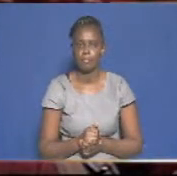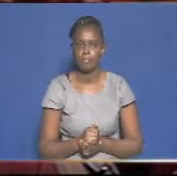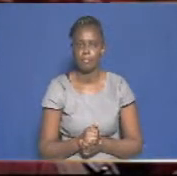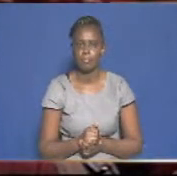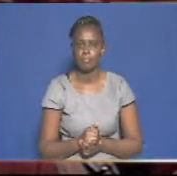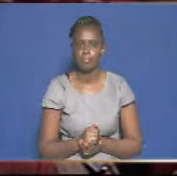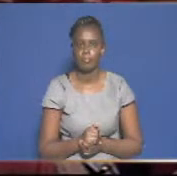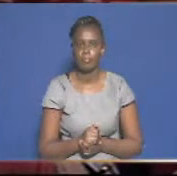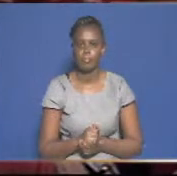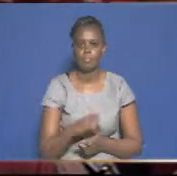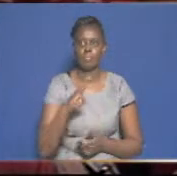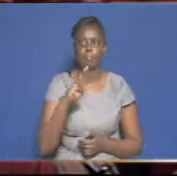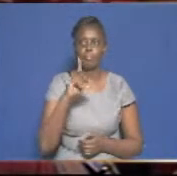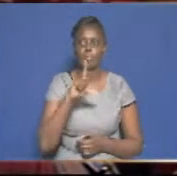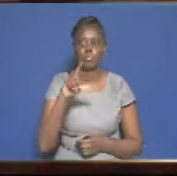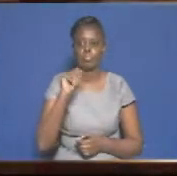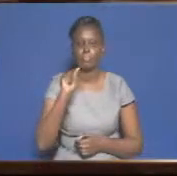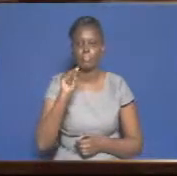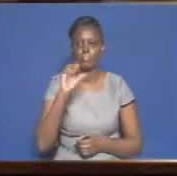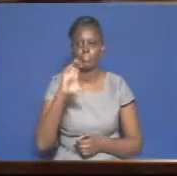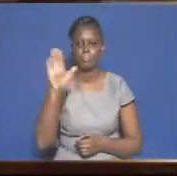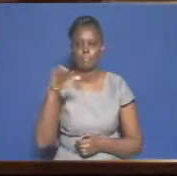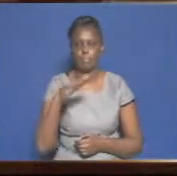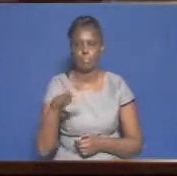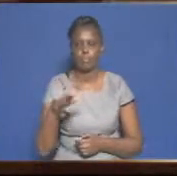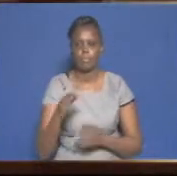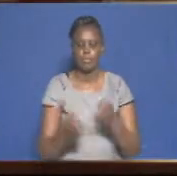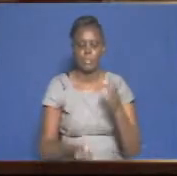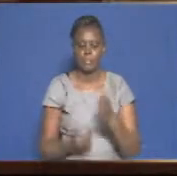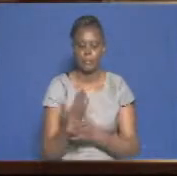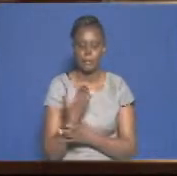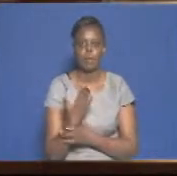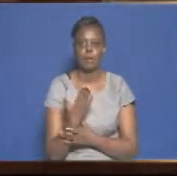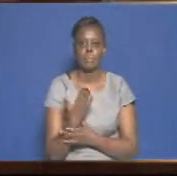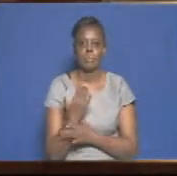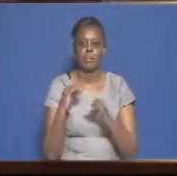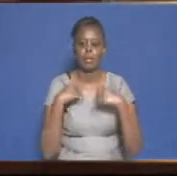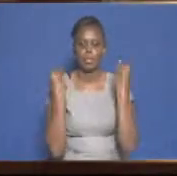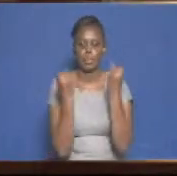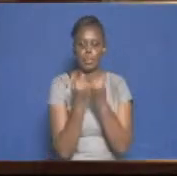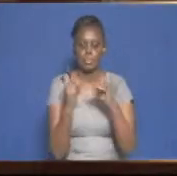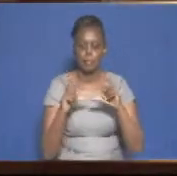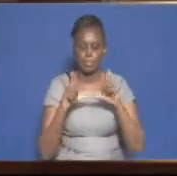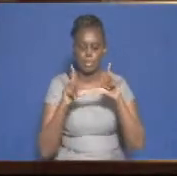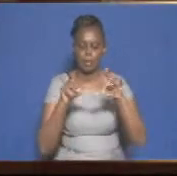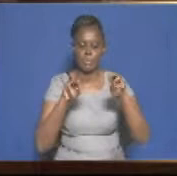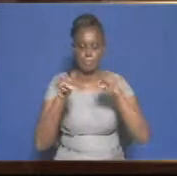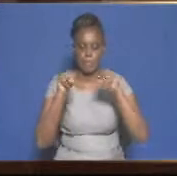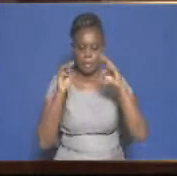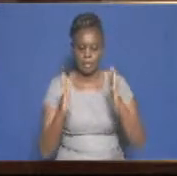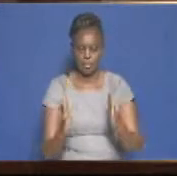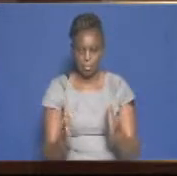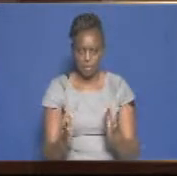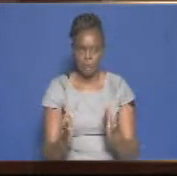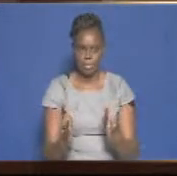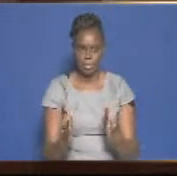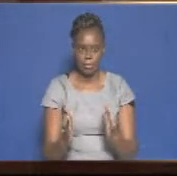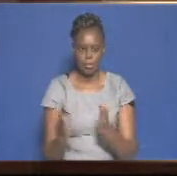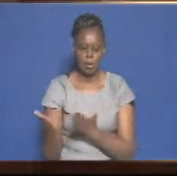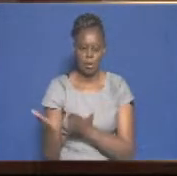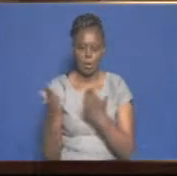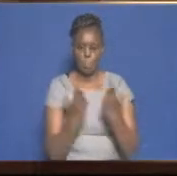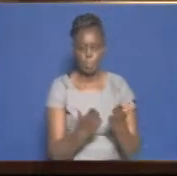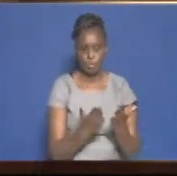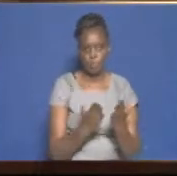A bill for an Act of Parliament to establish the Institute of Certified Managers to provide for